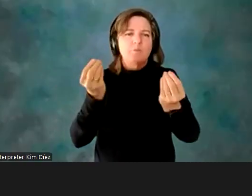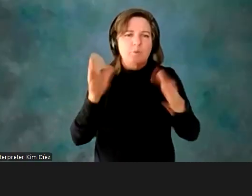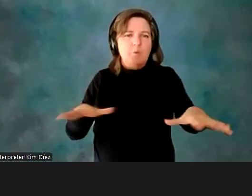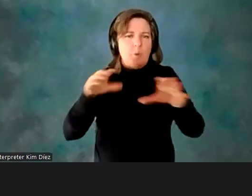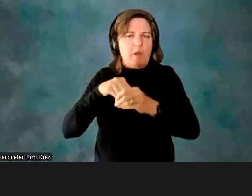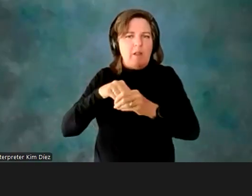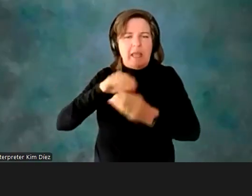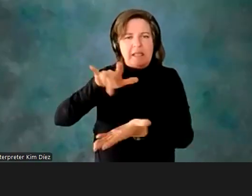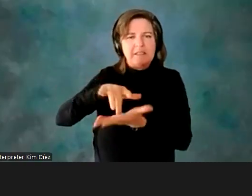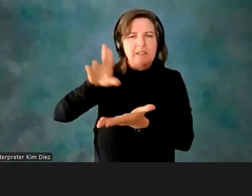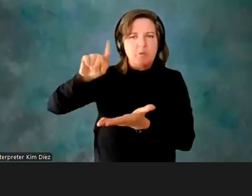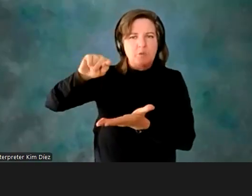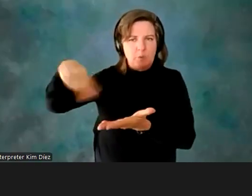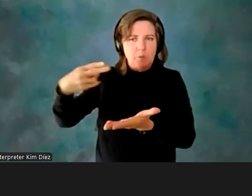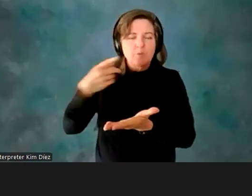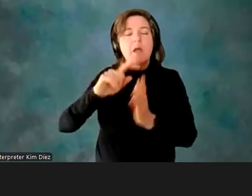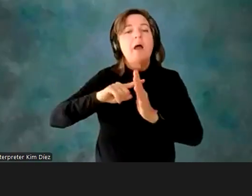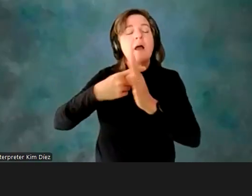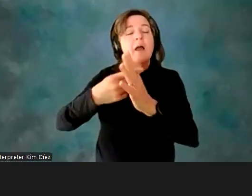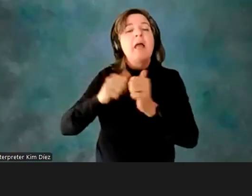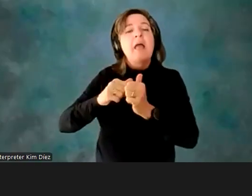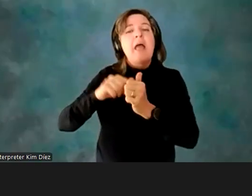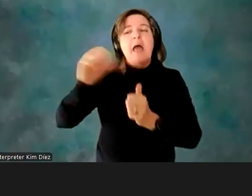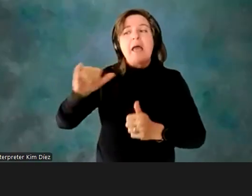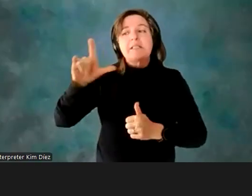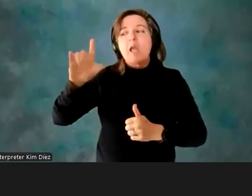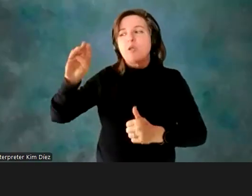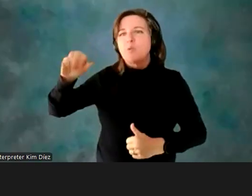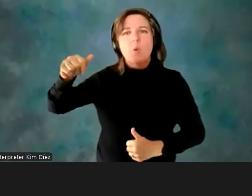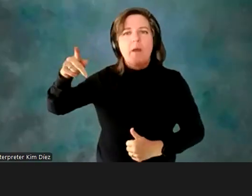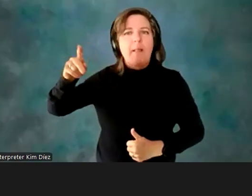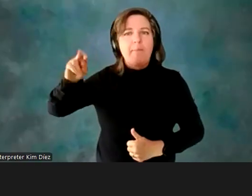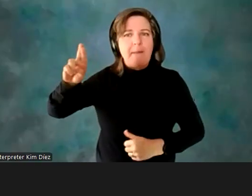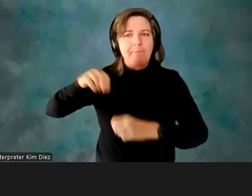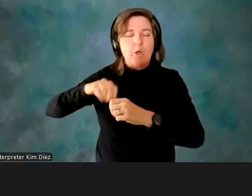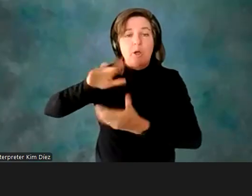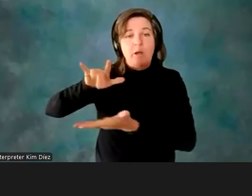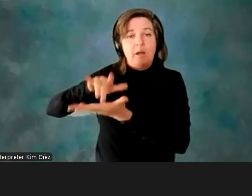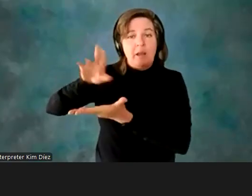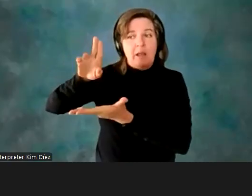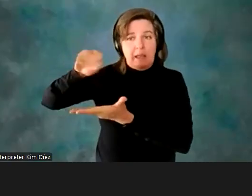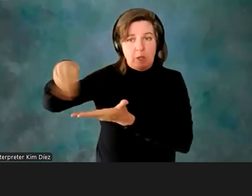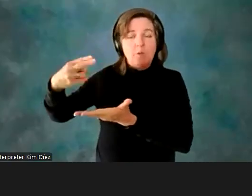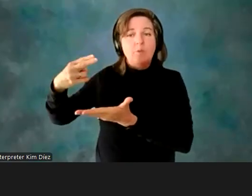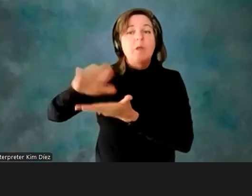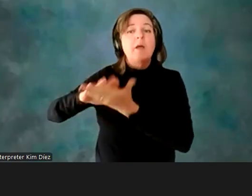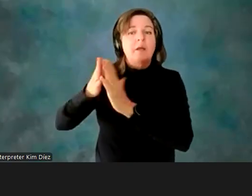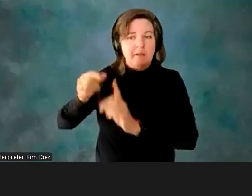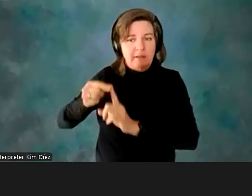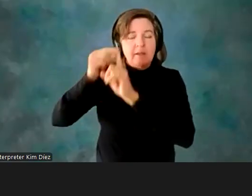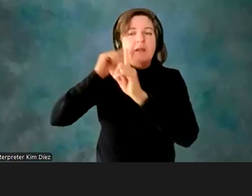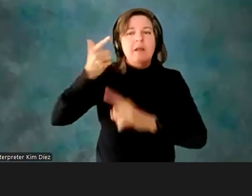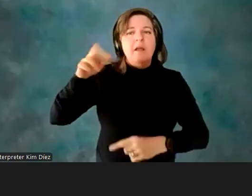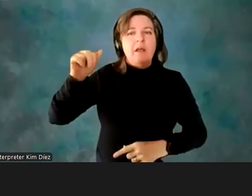soil mapper in Utah, where he quickly became the lead for the soil survey of Grand